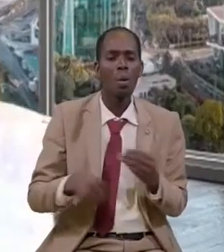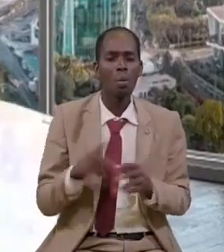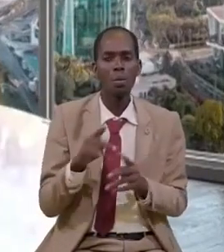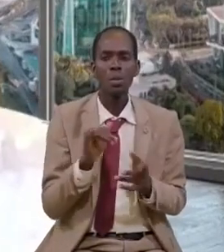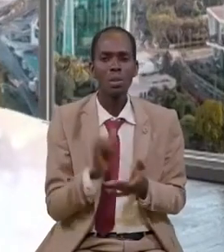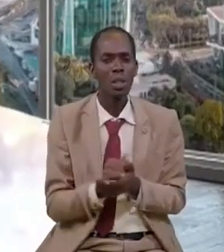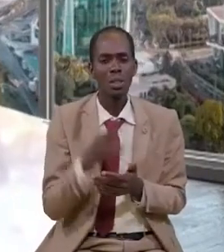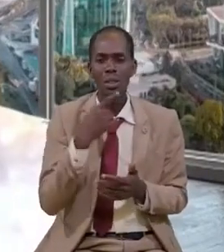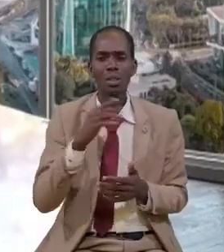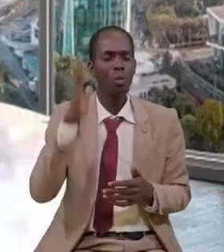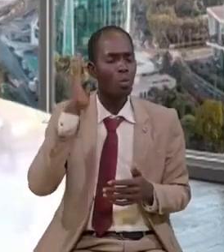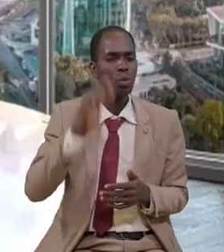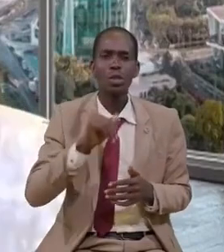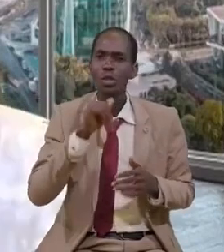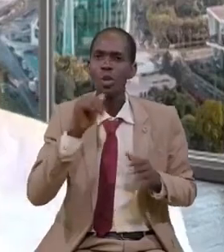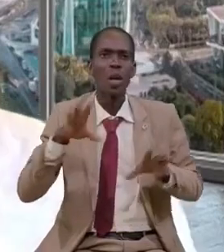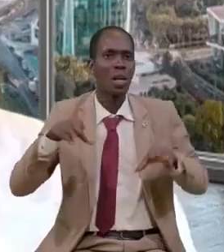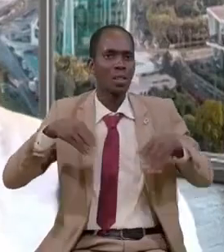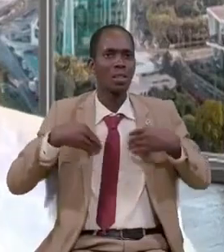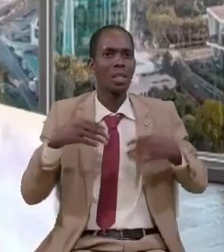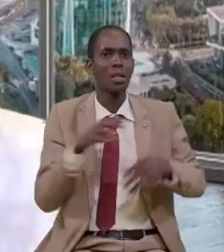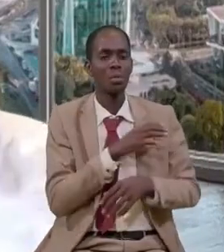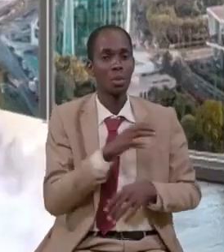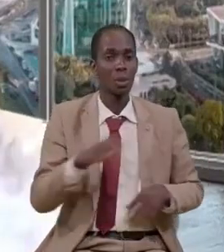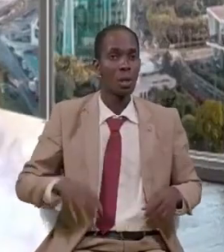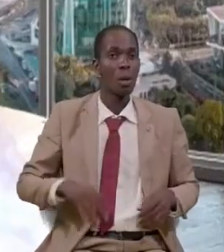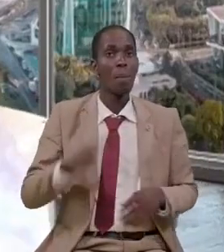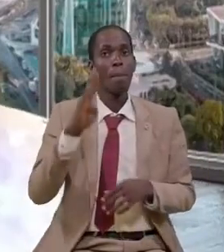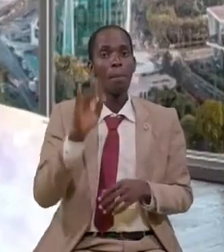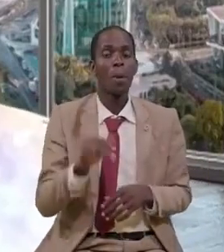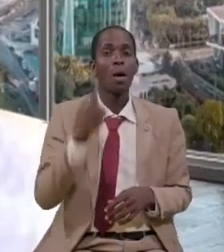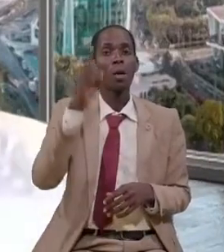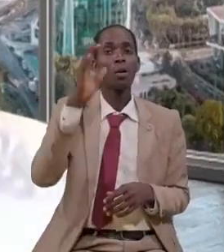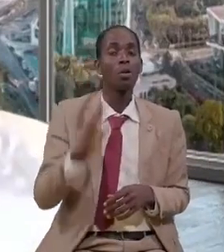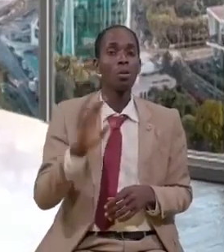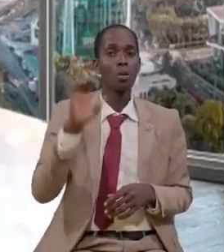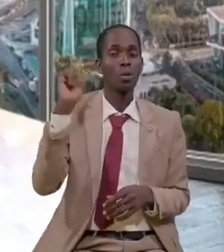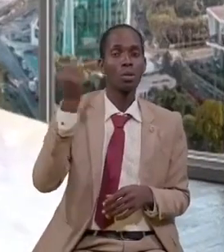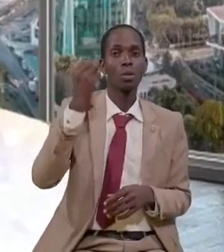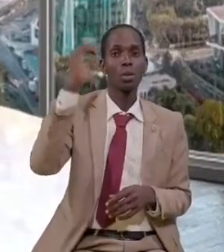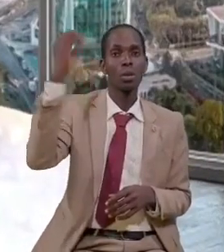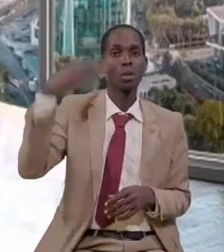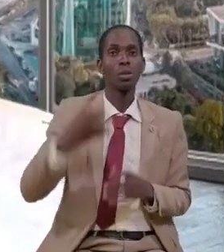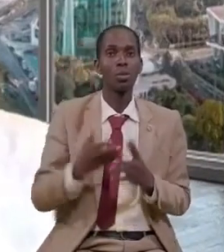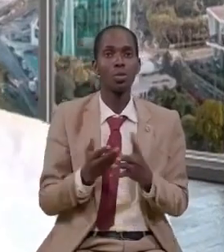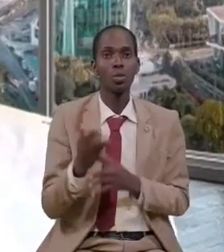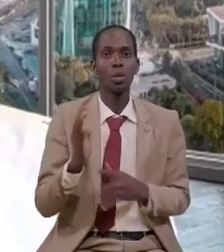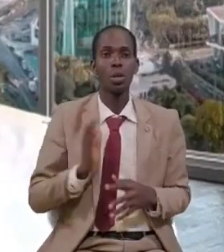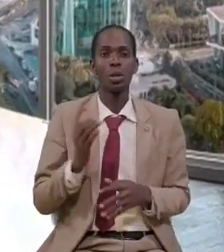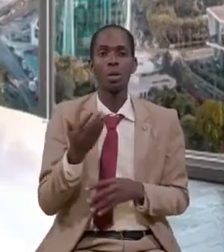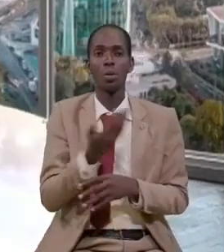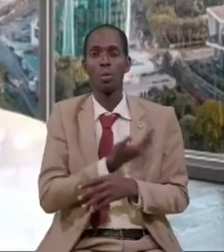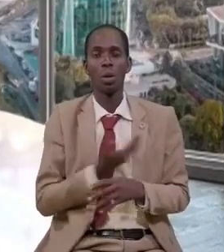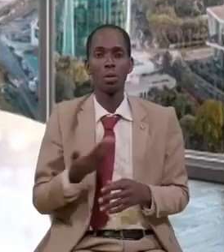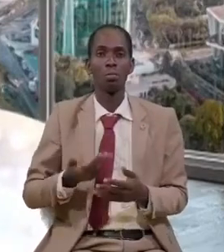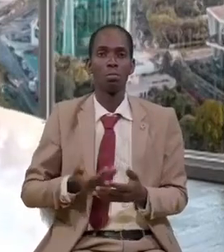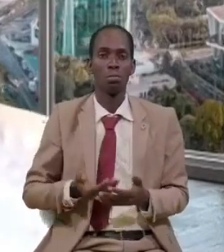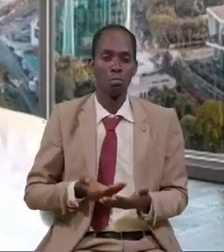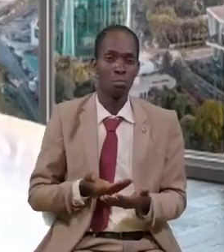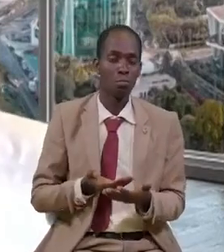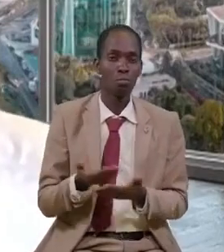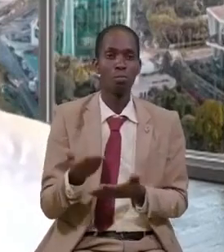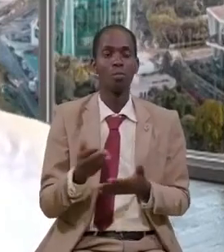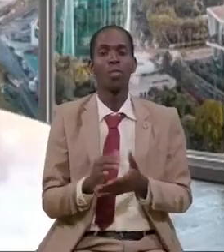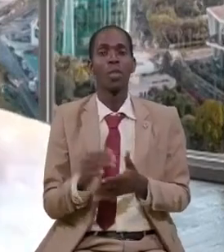one problem or the other? By God's grace, through our interaction, helping them by virtue of the profession,